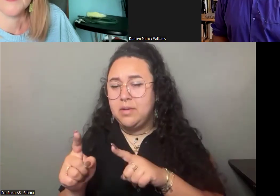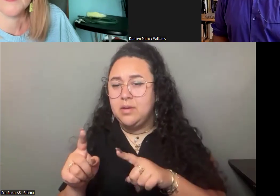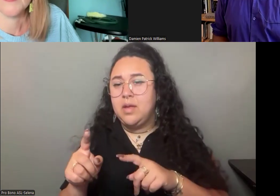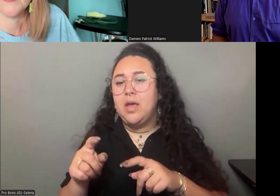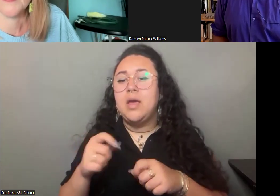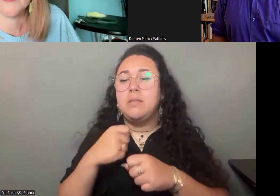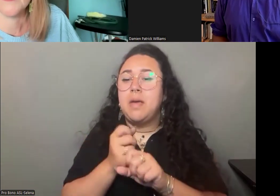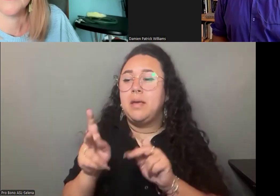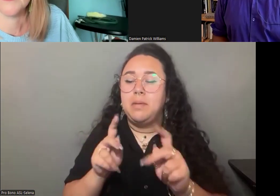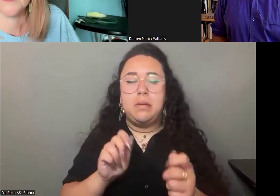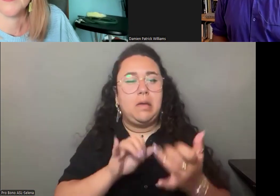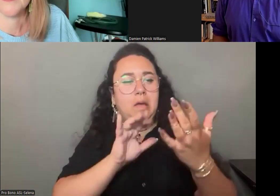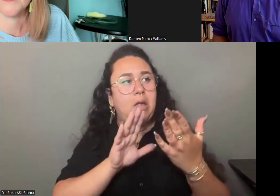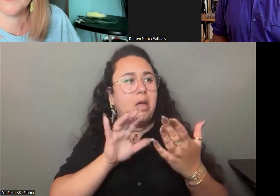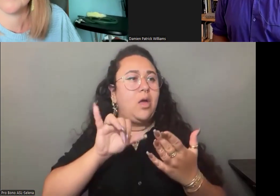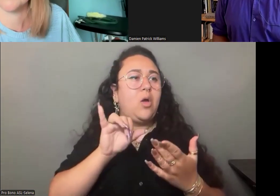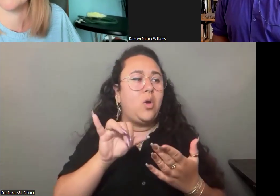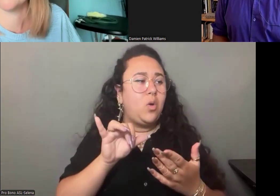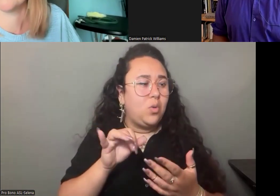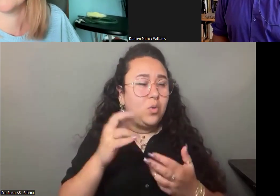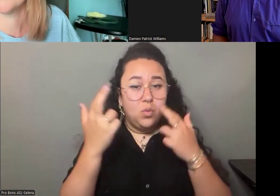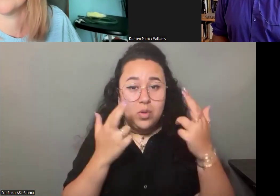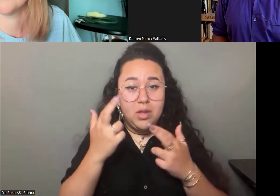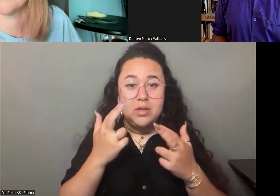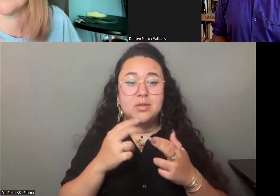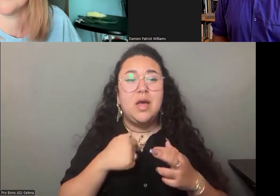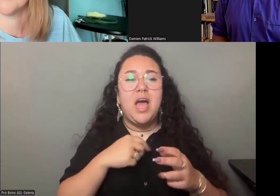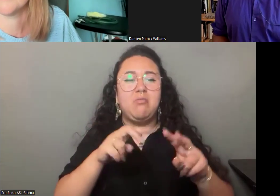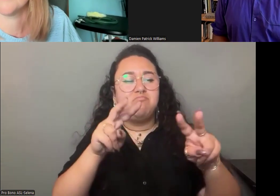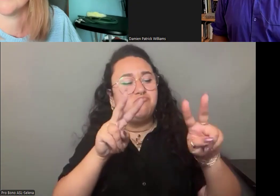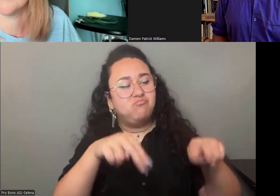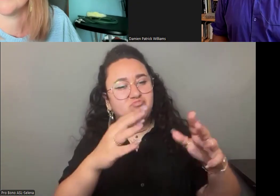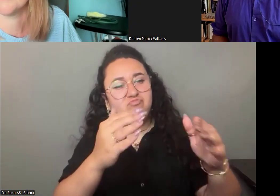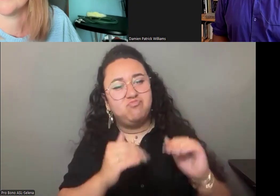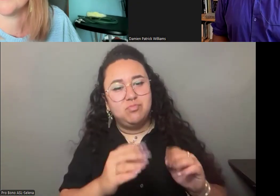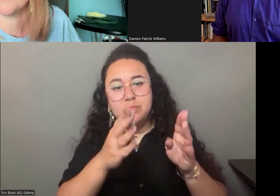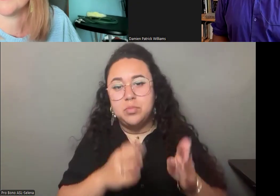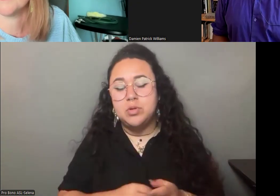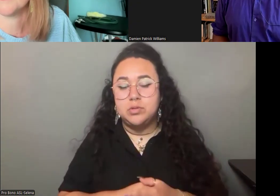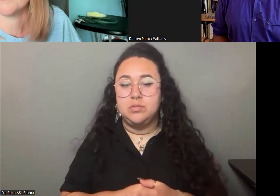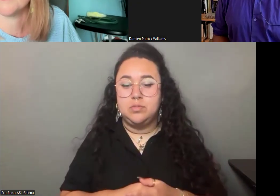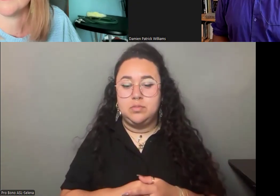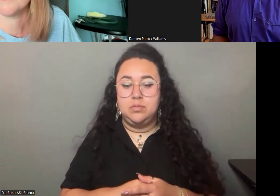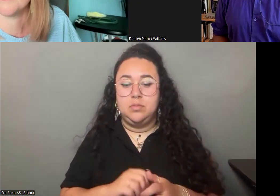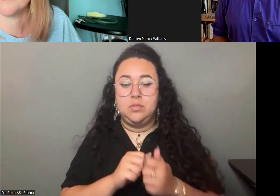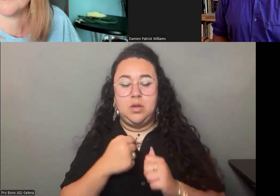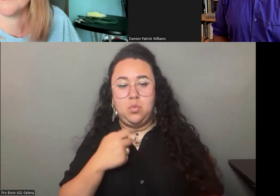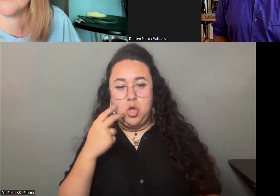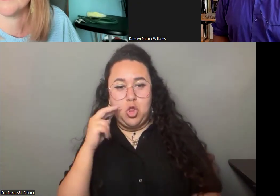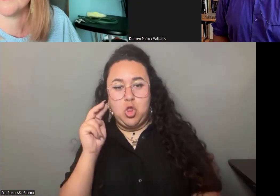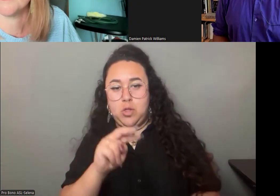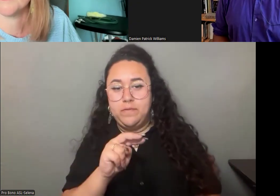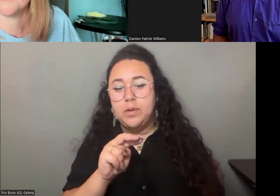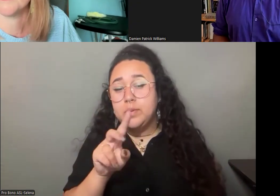with those differences in how people are treated, those differences in how we regard disability in these